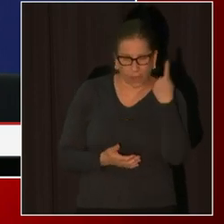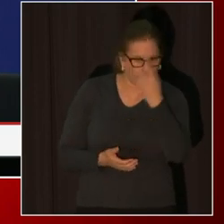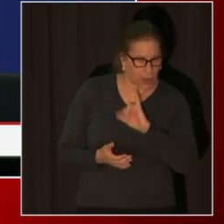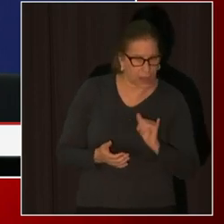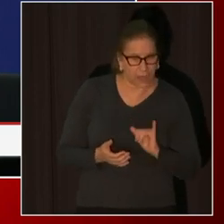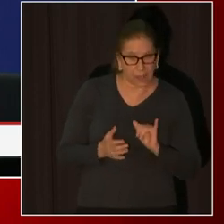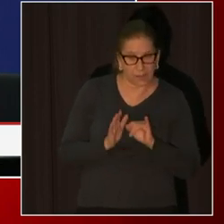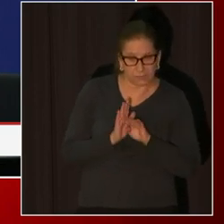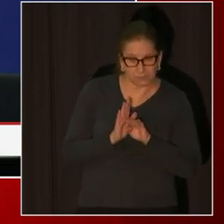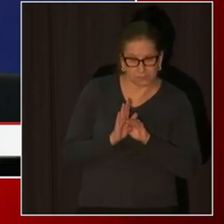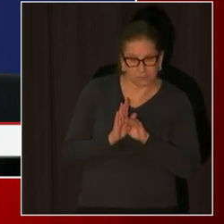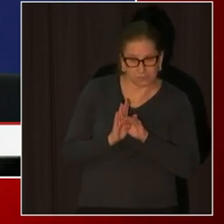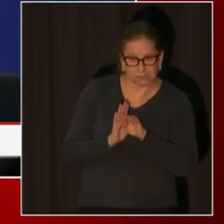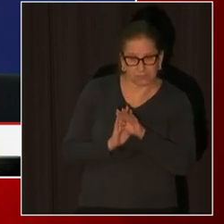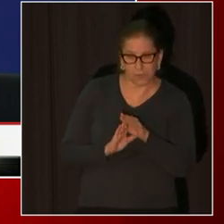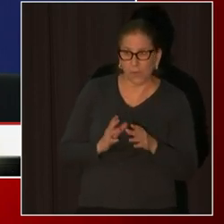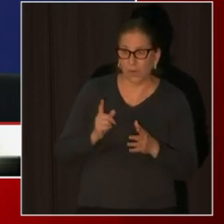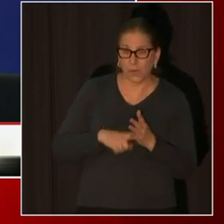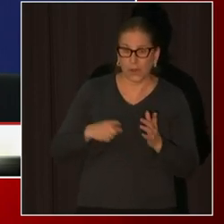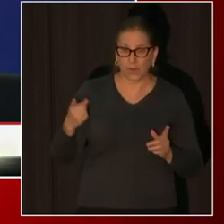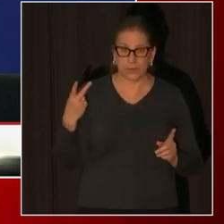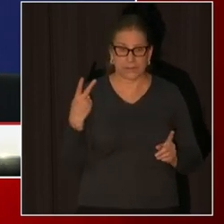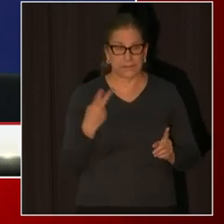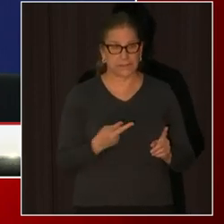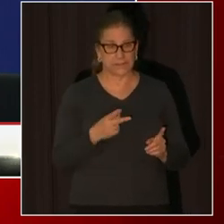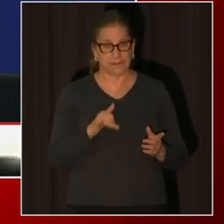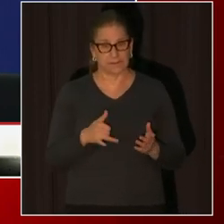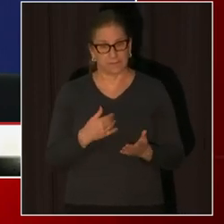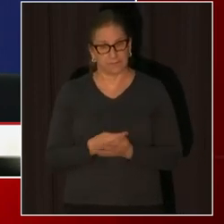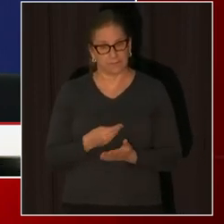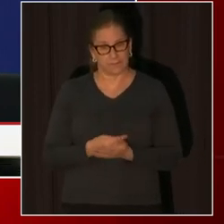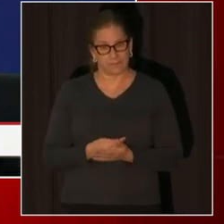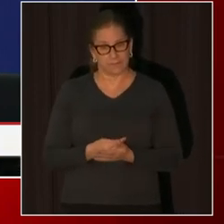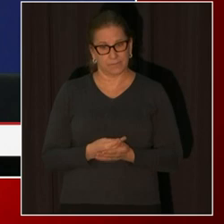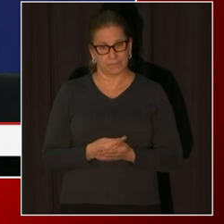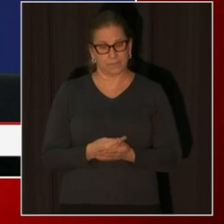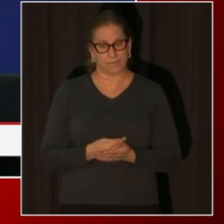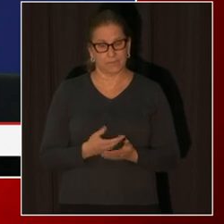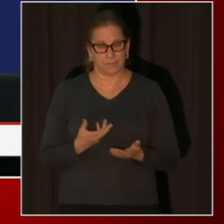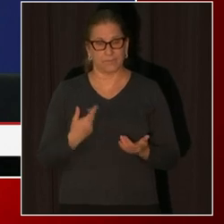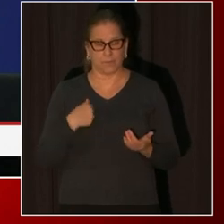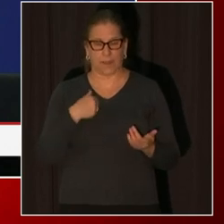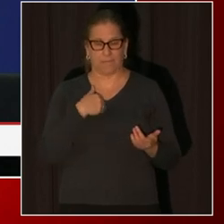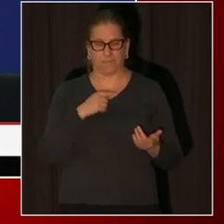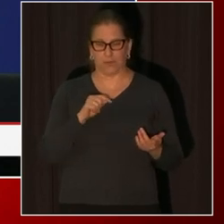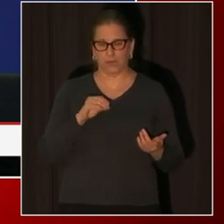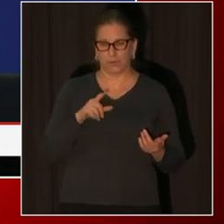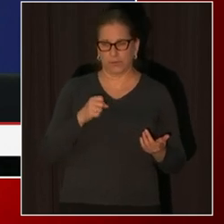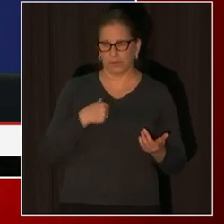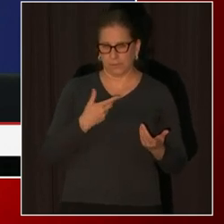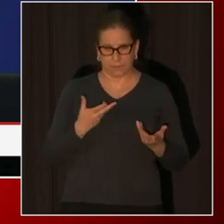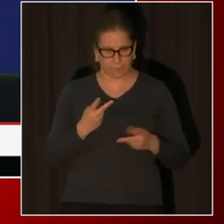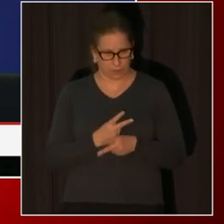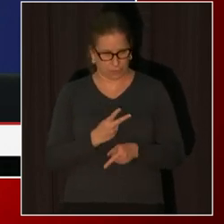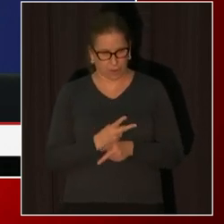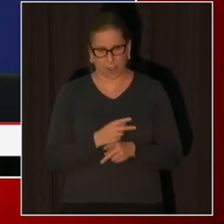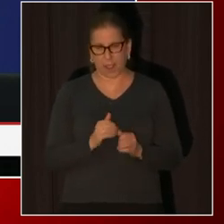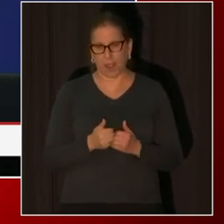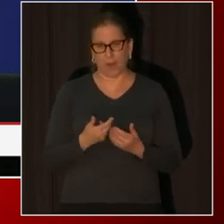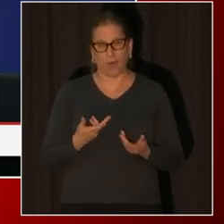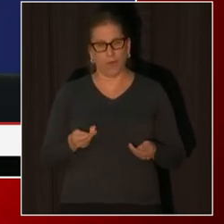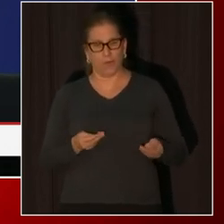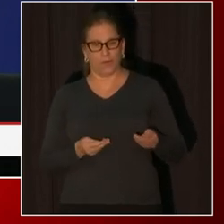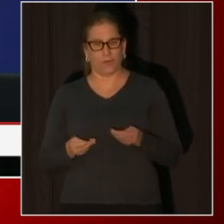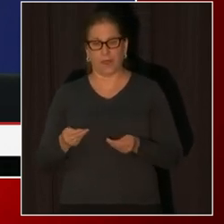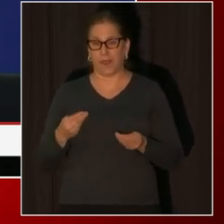what you see in this budget is a use of tools that a healthy, financially strong city can do. We have, the $3.3 billion